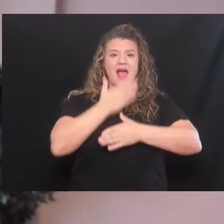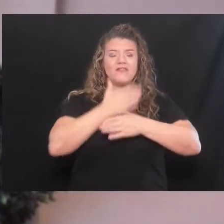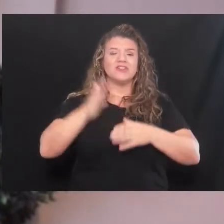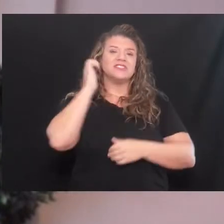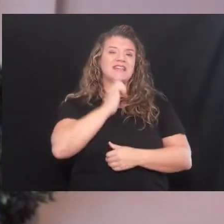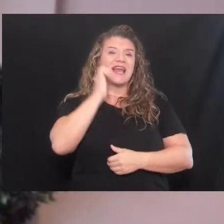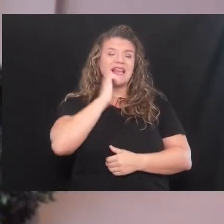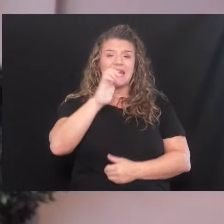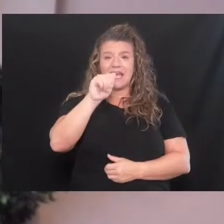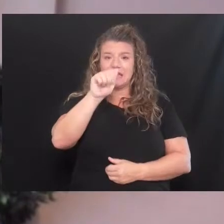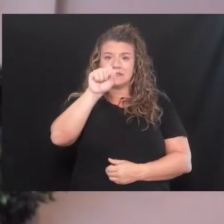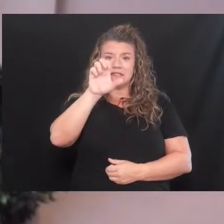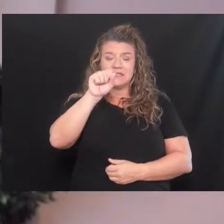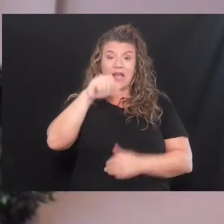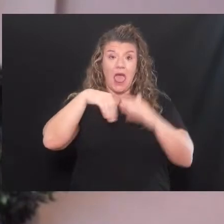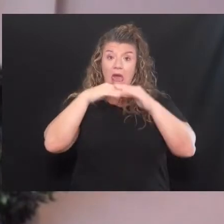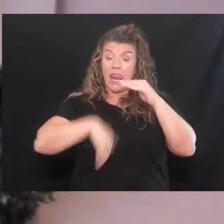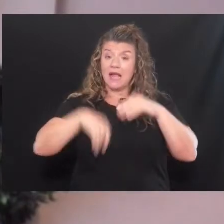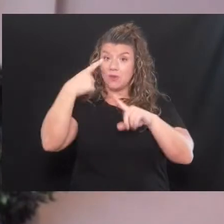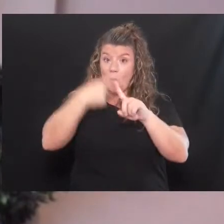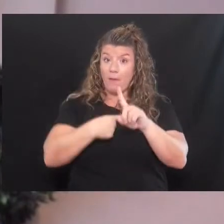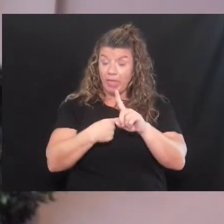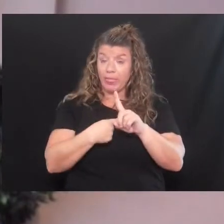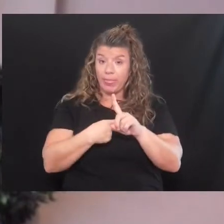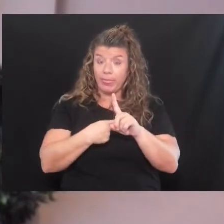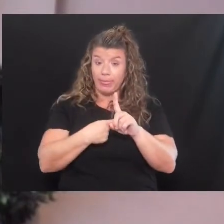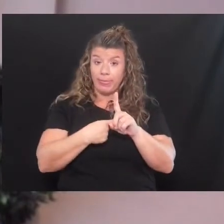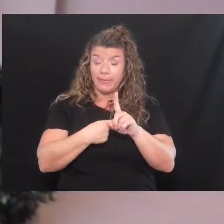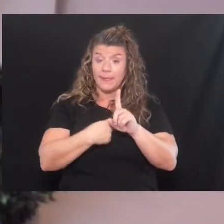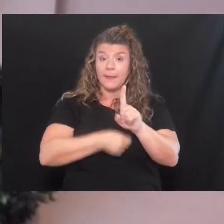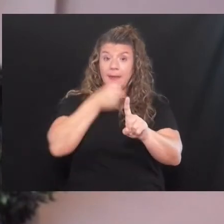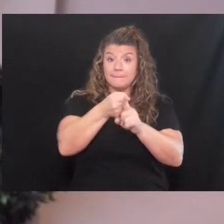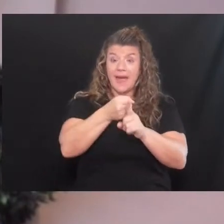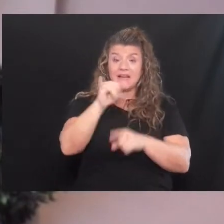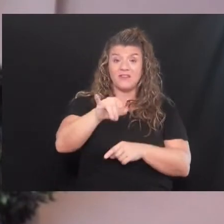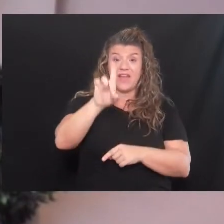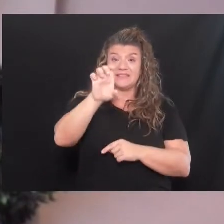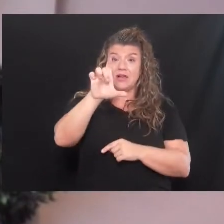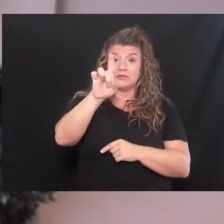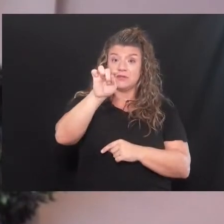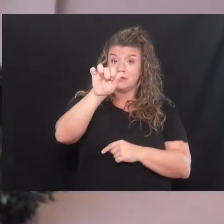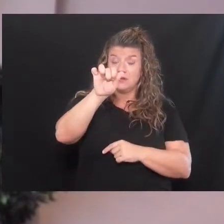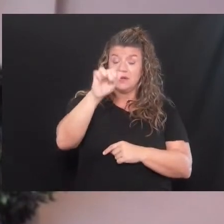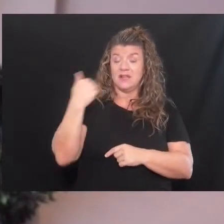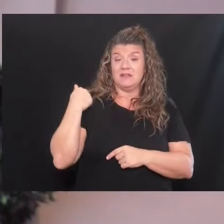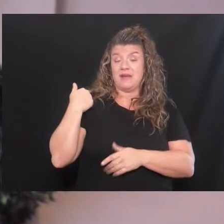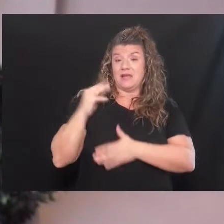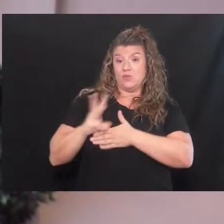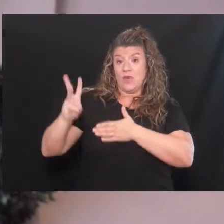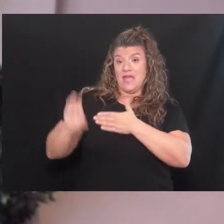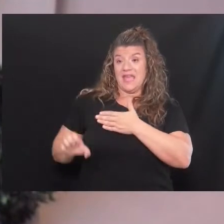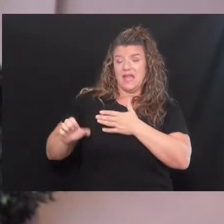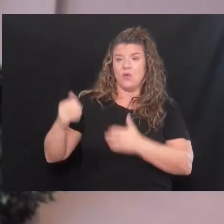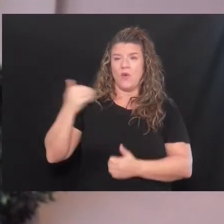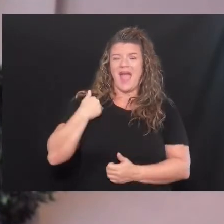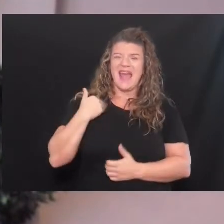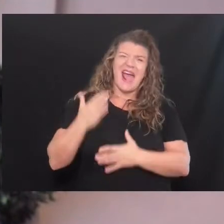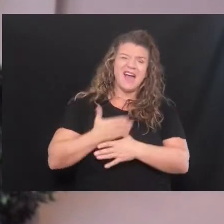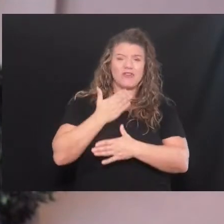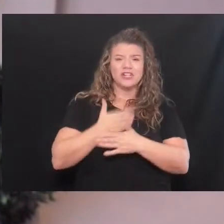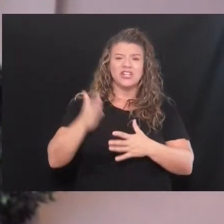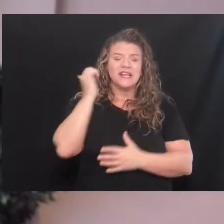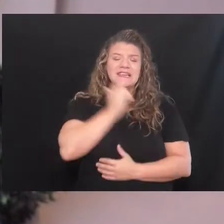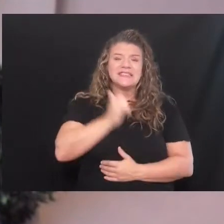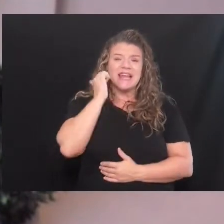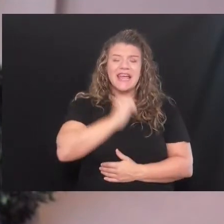cases in less than a month, given the impact of the Delta variant. And over the weekend, we had an average